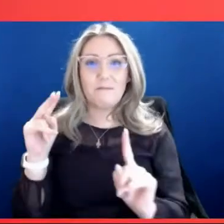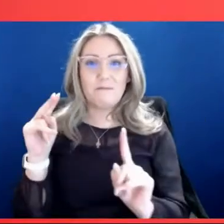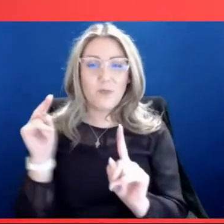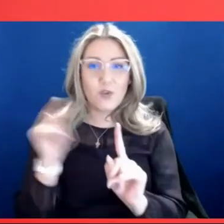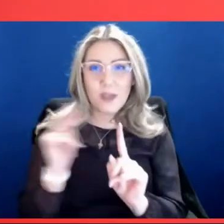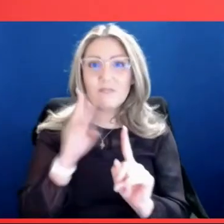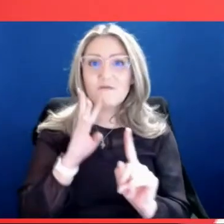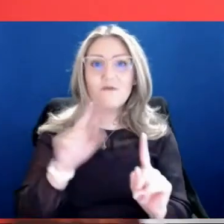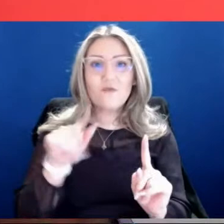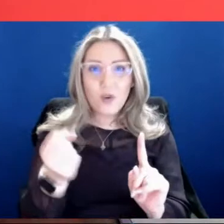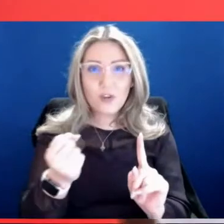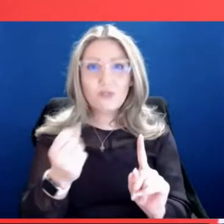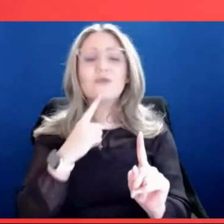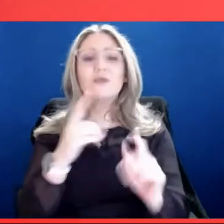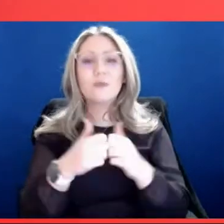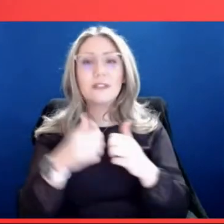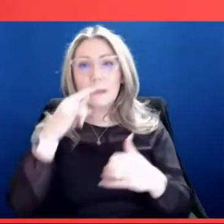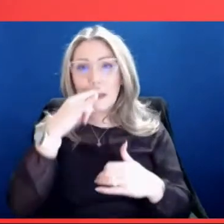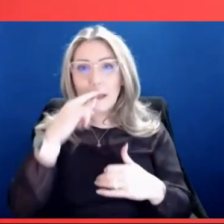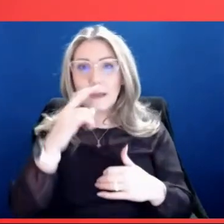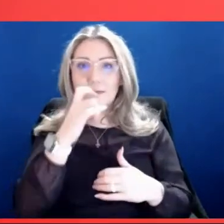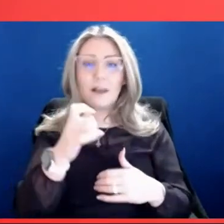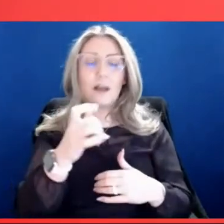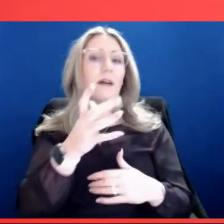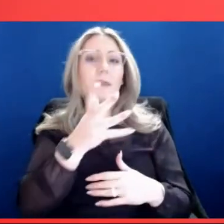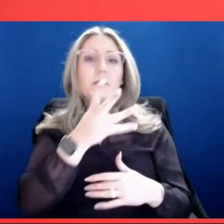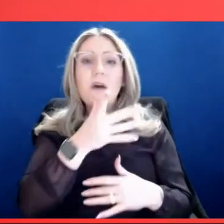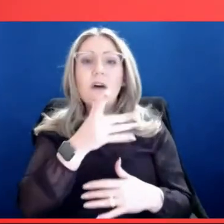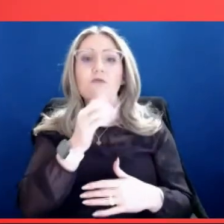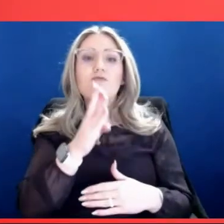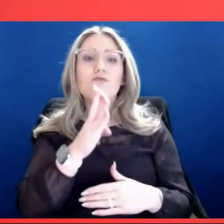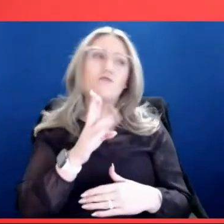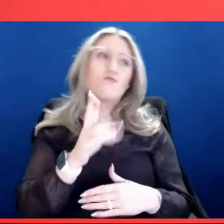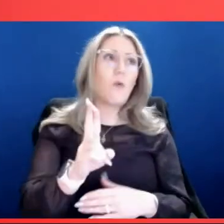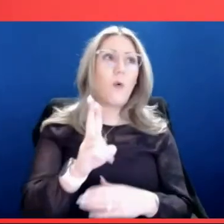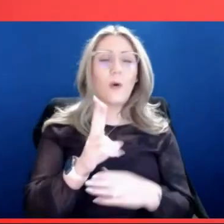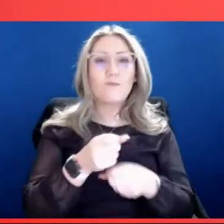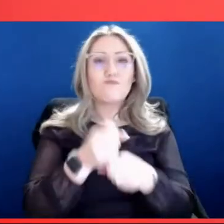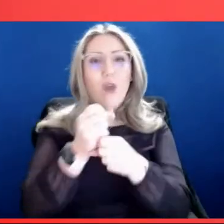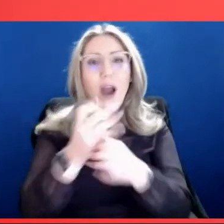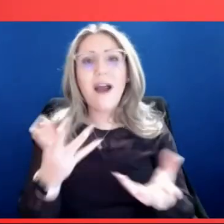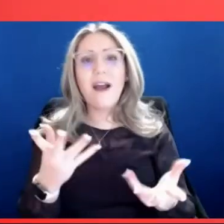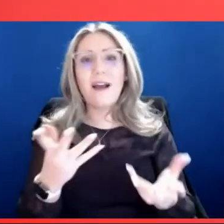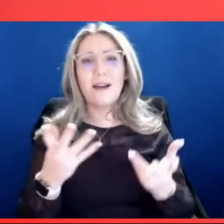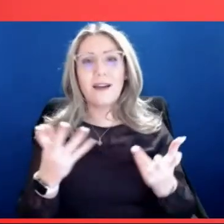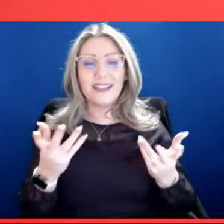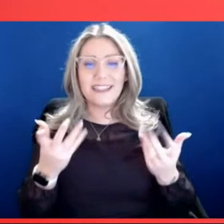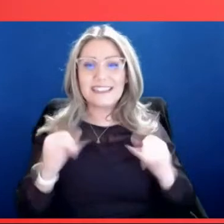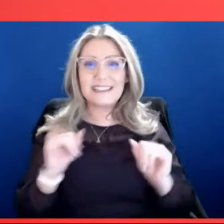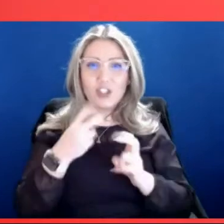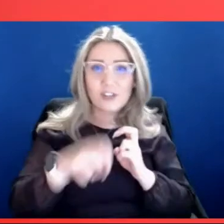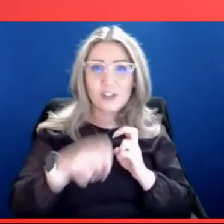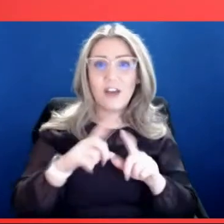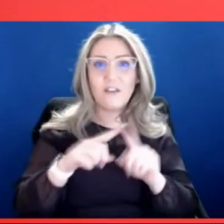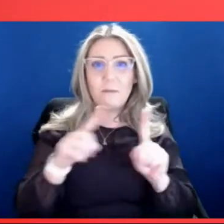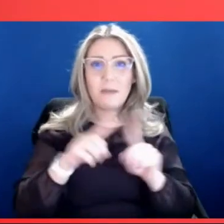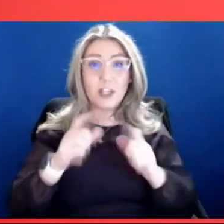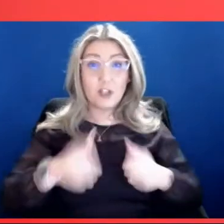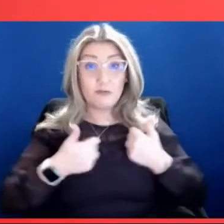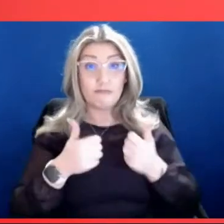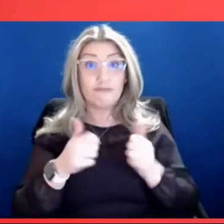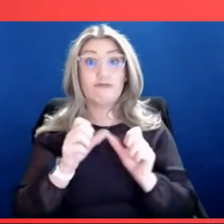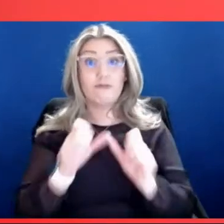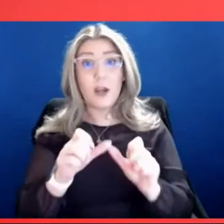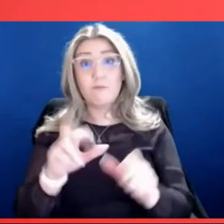able to be the mother of the bride. You know, that's still tough, but the survival rates are better, and